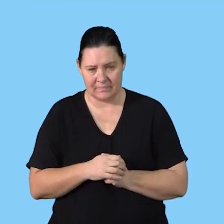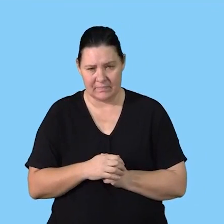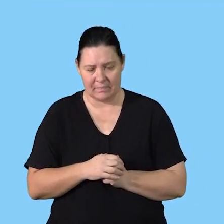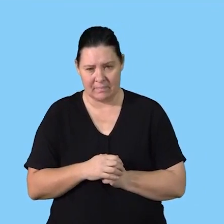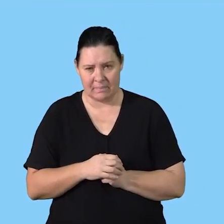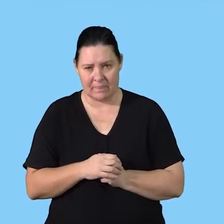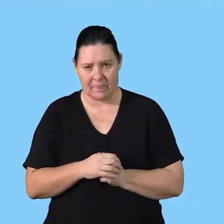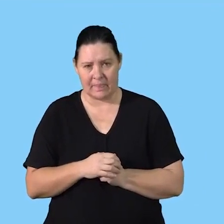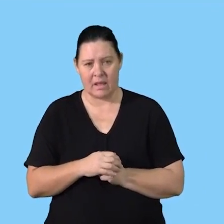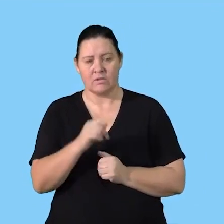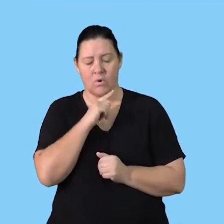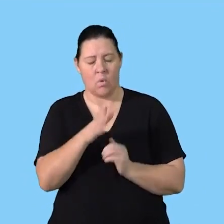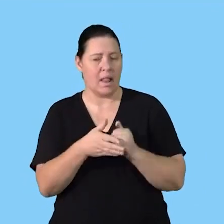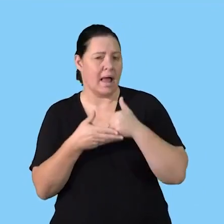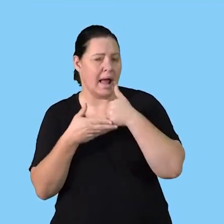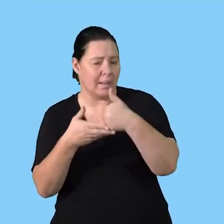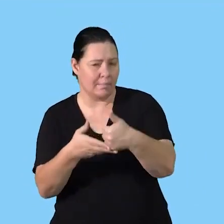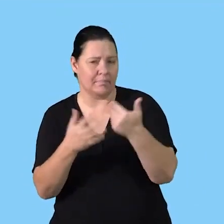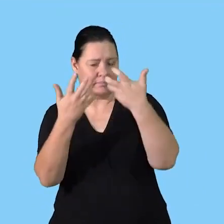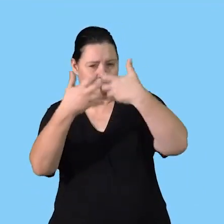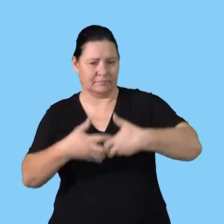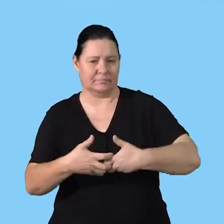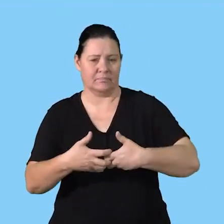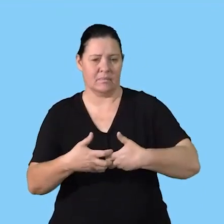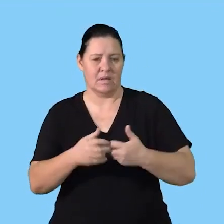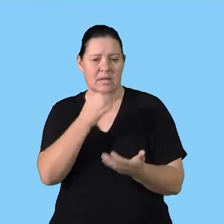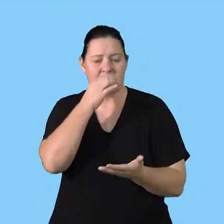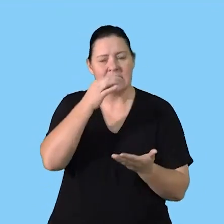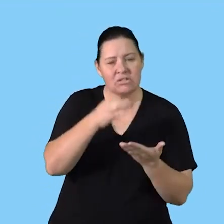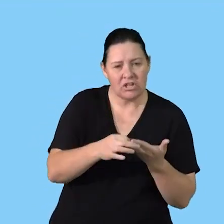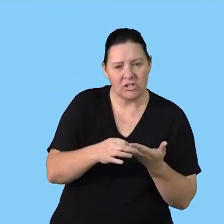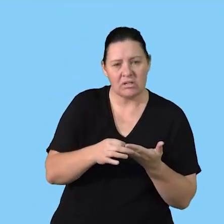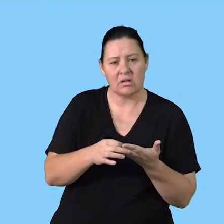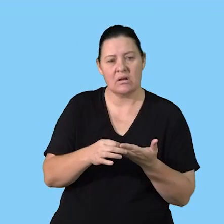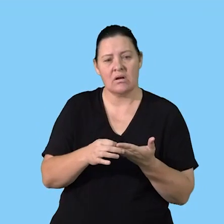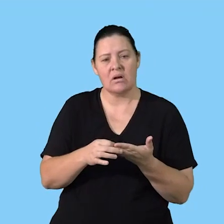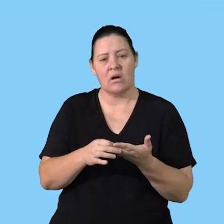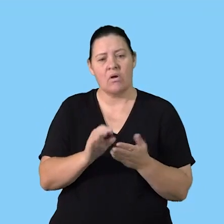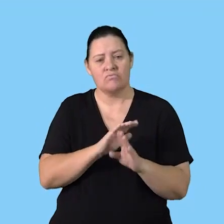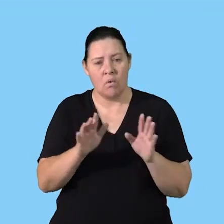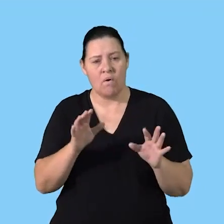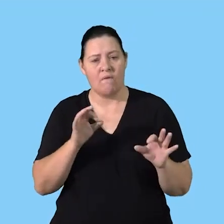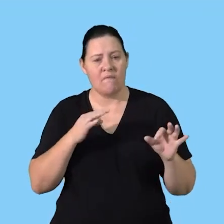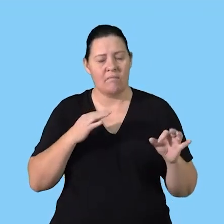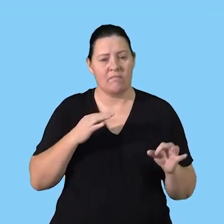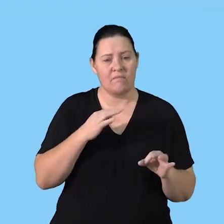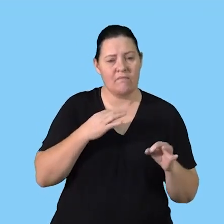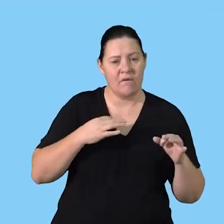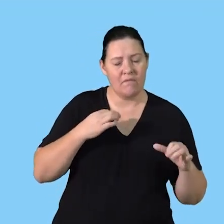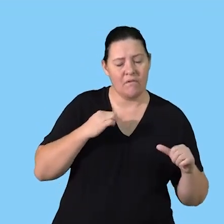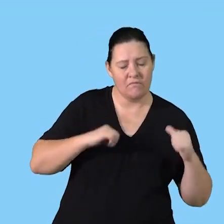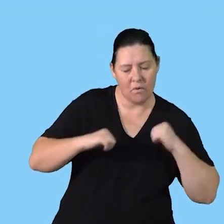plans. So this will also assist to align the suggested informal assessment activities in